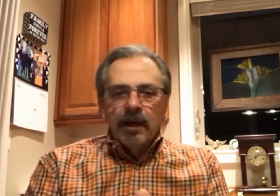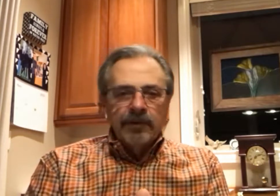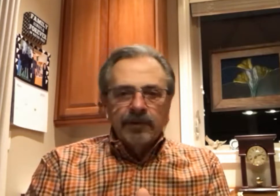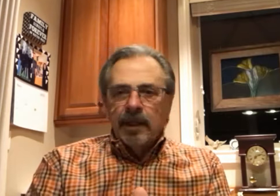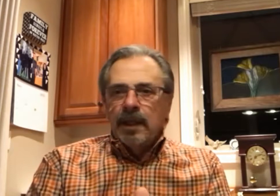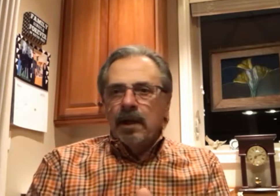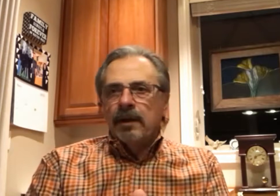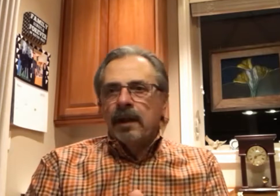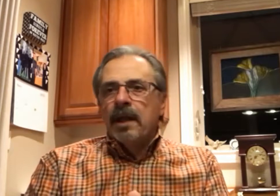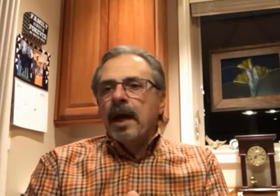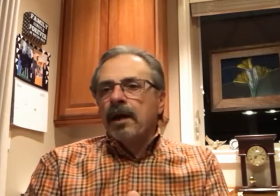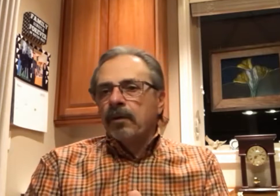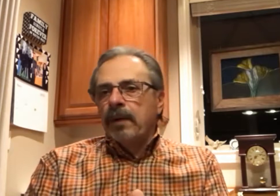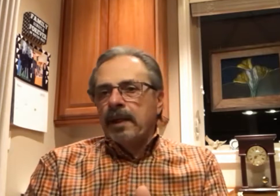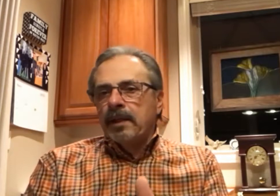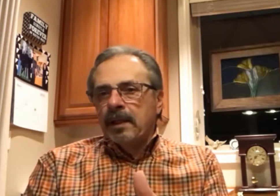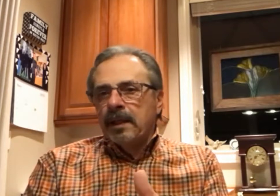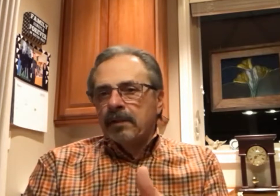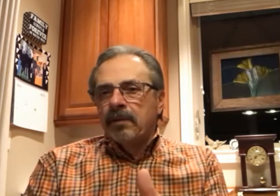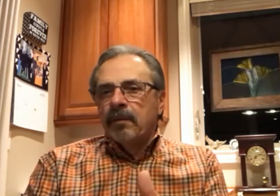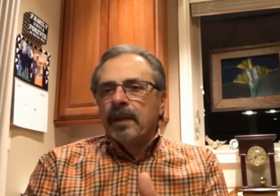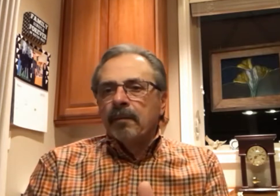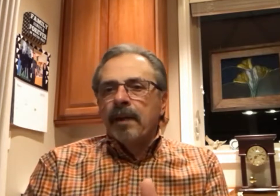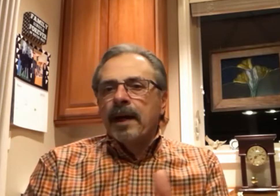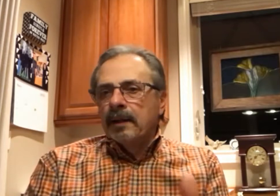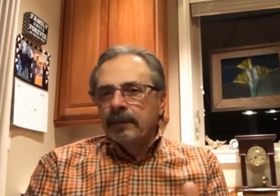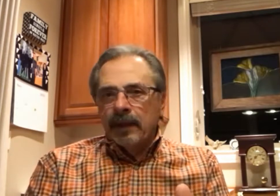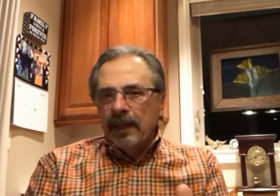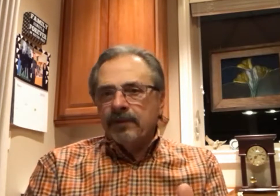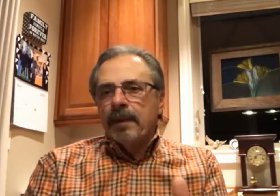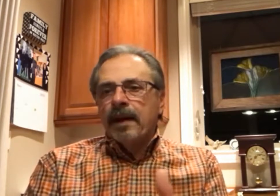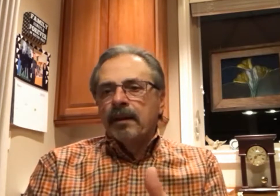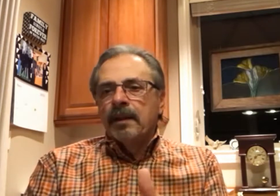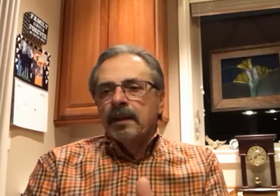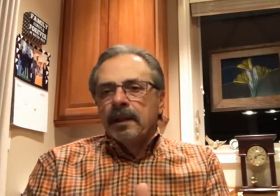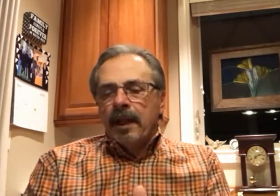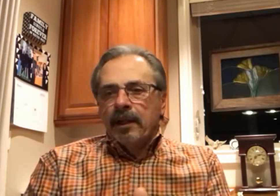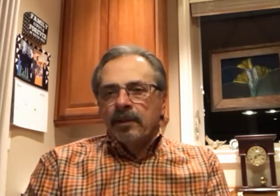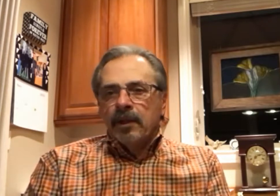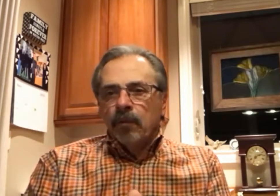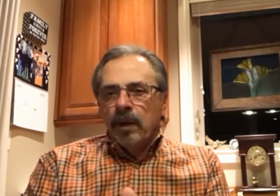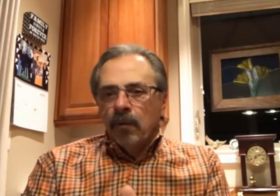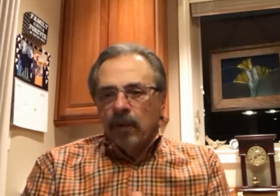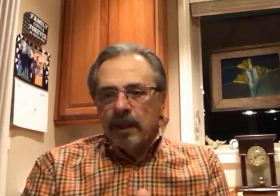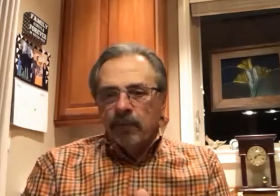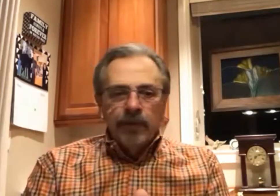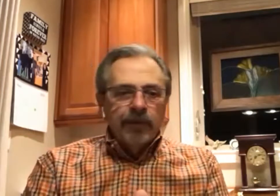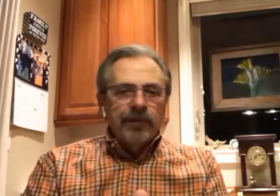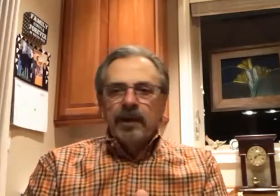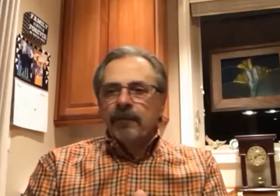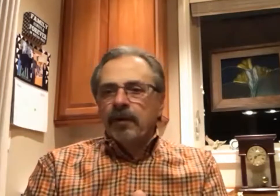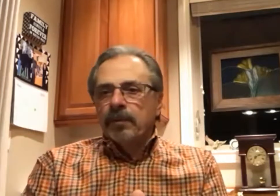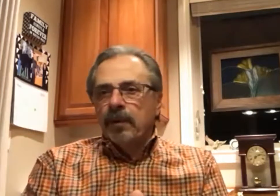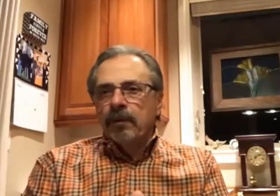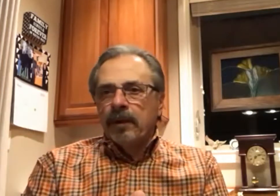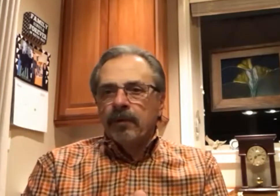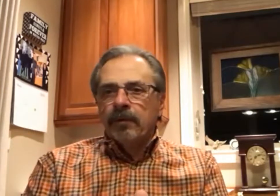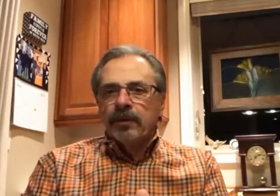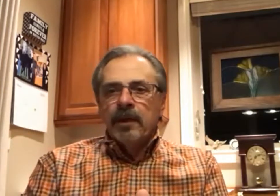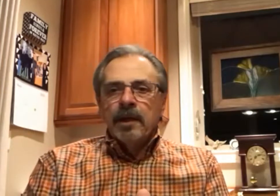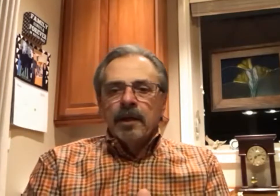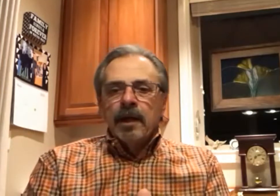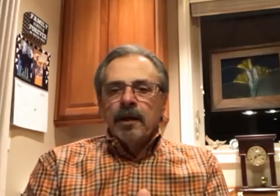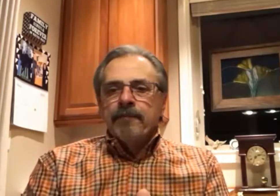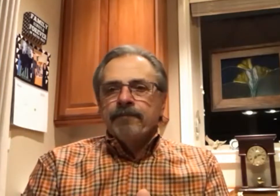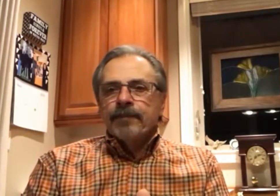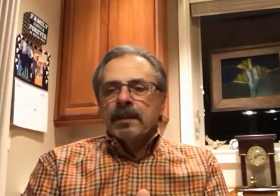received a study on how do we get to the middle mile and the last mile. And we are working with the city of Hillsborough and